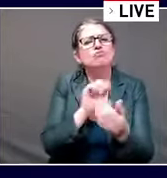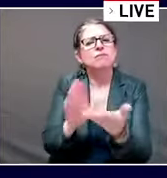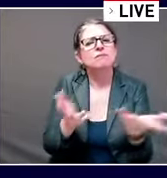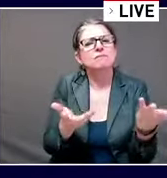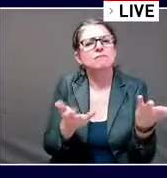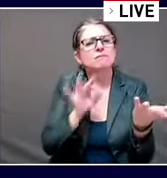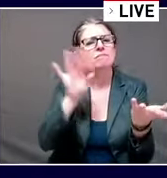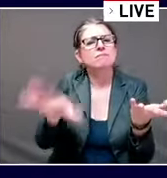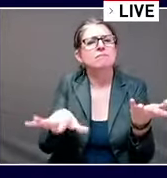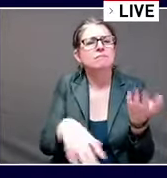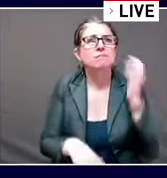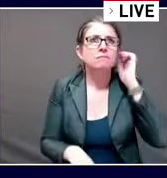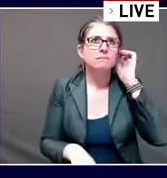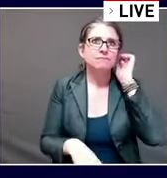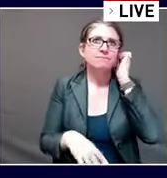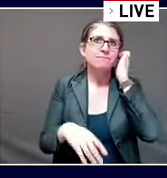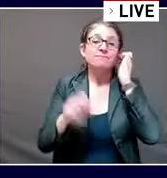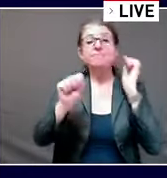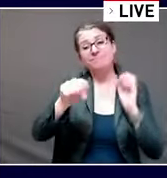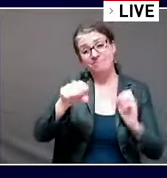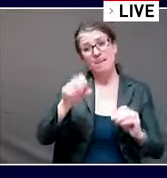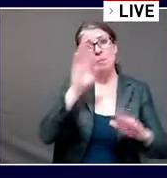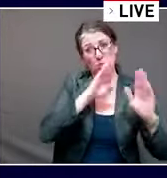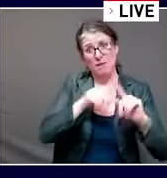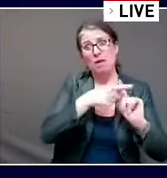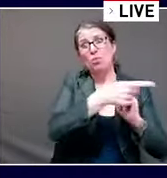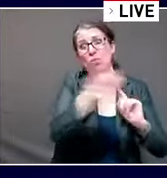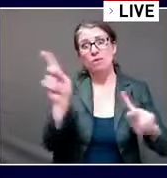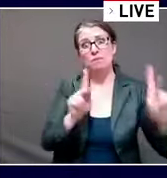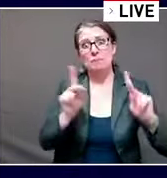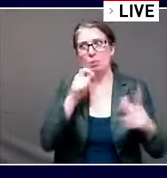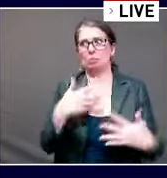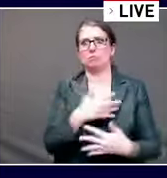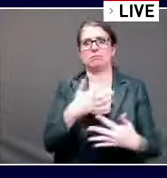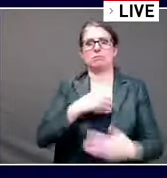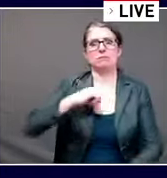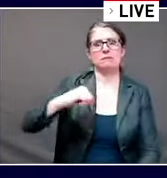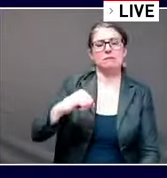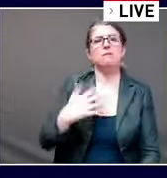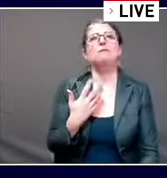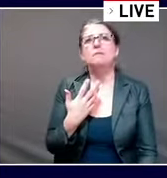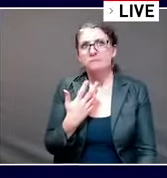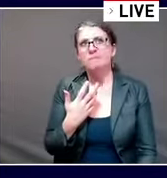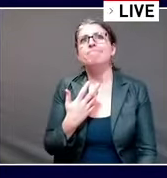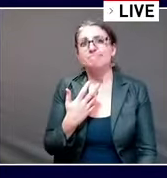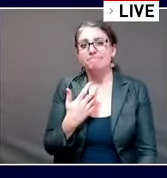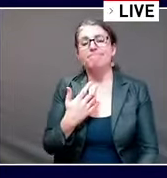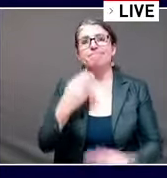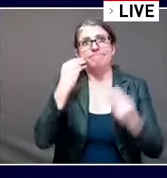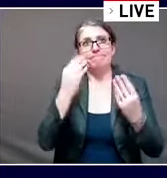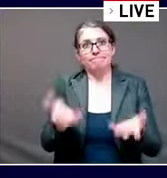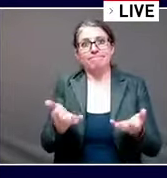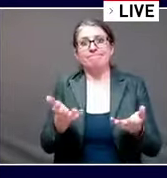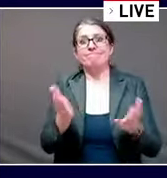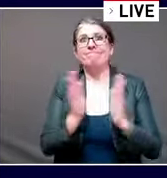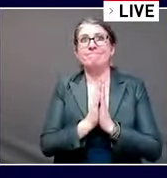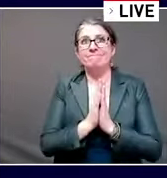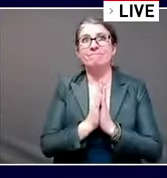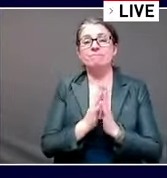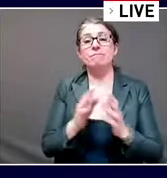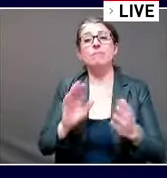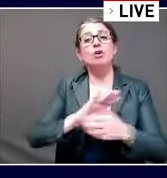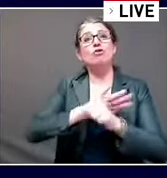pieces, three legs of the stool in order for us to start seeing the light at the end of the COVID tunnel. The